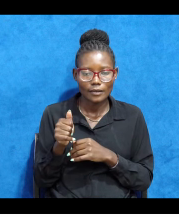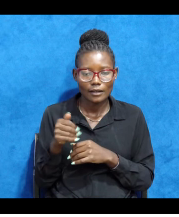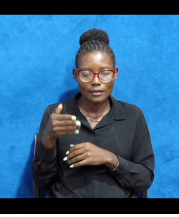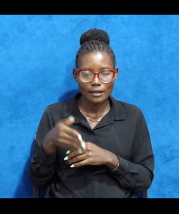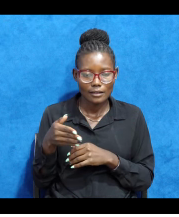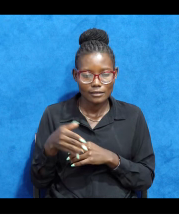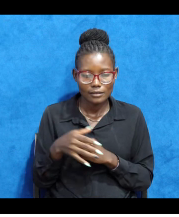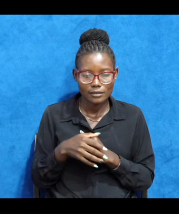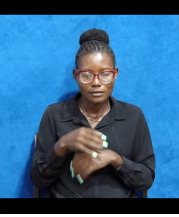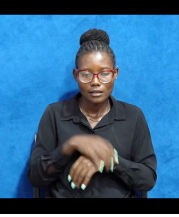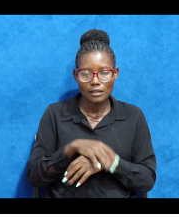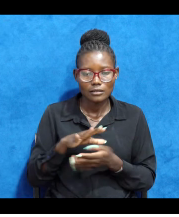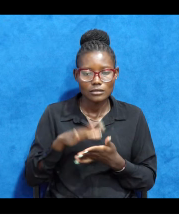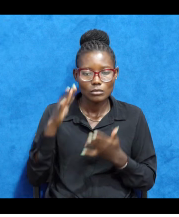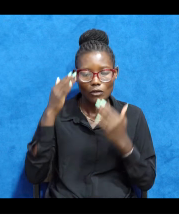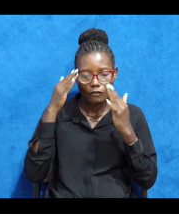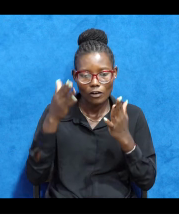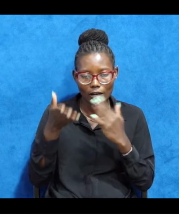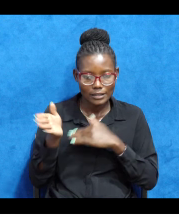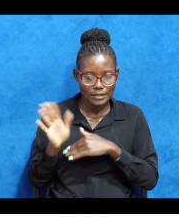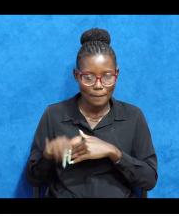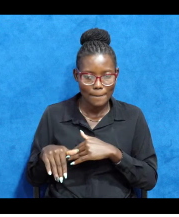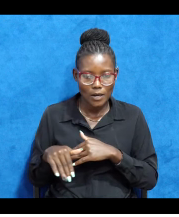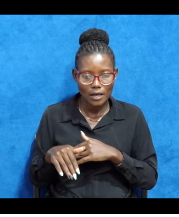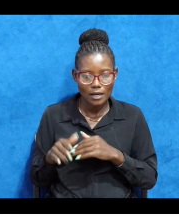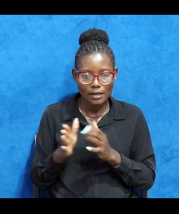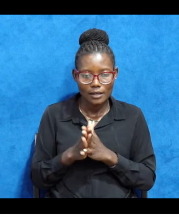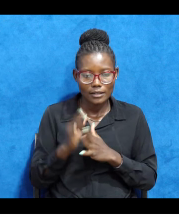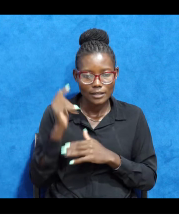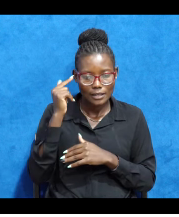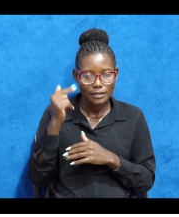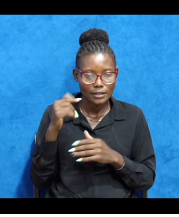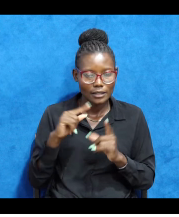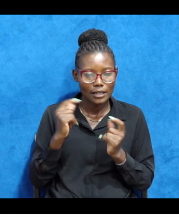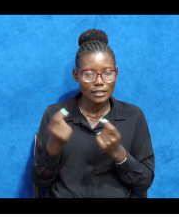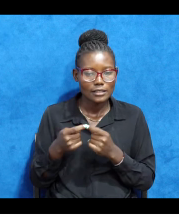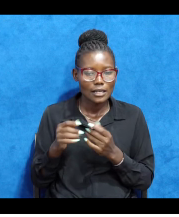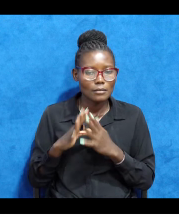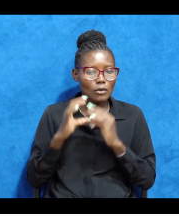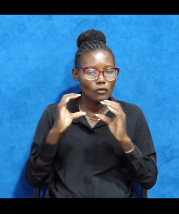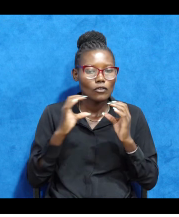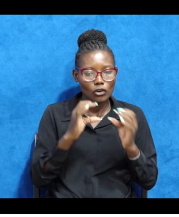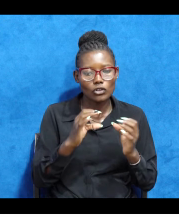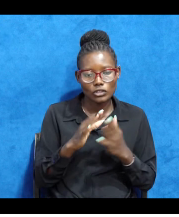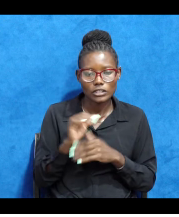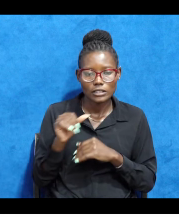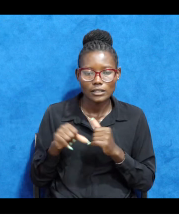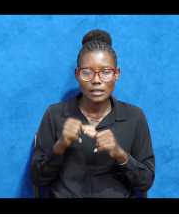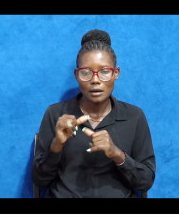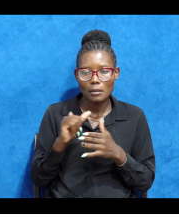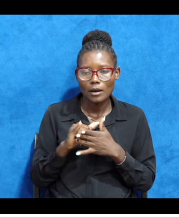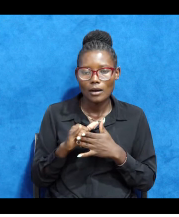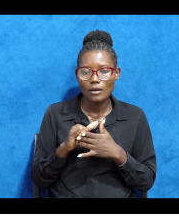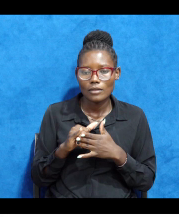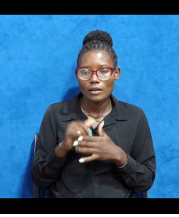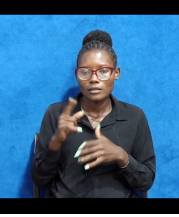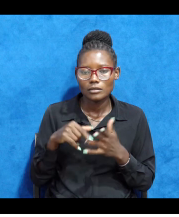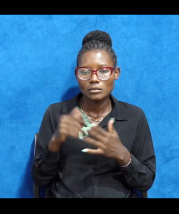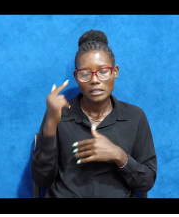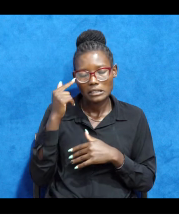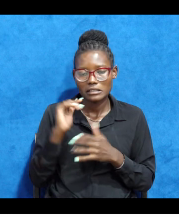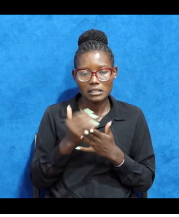a few that can kind of dig into what the actual clean looks like and how it looks if you turn the bar over and so on and so